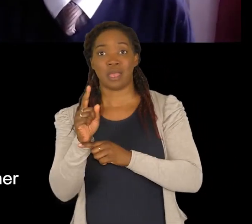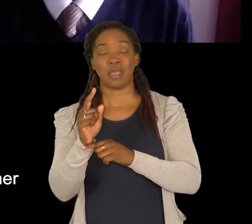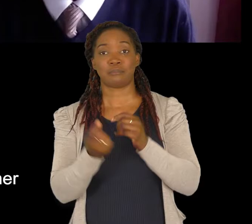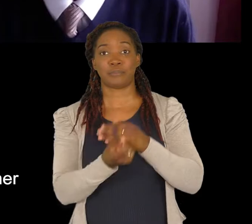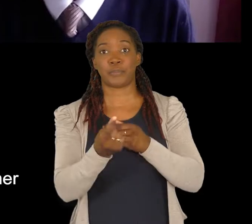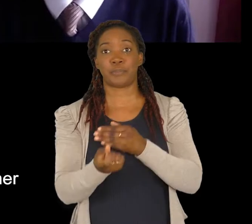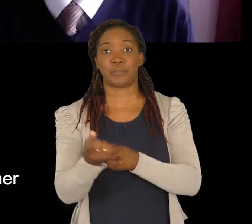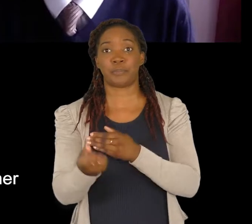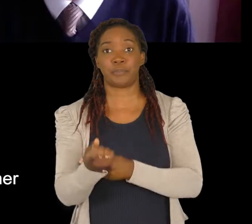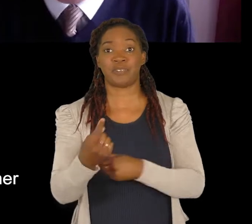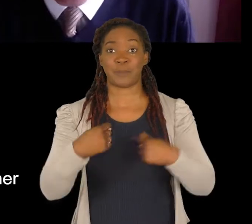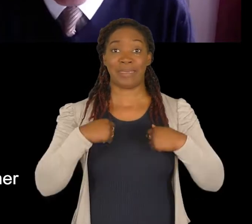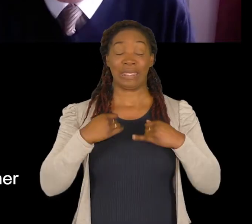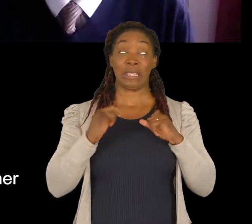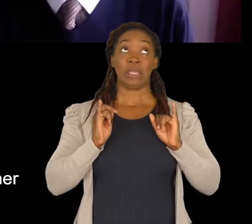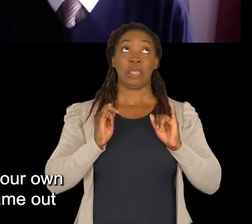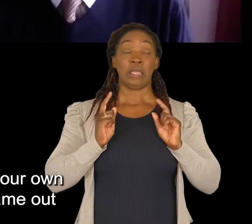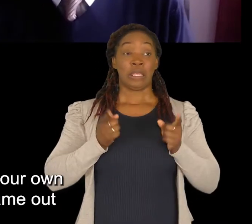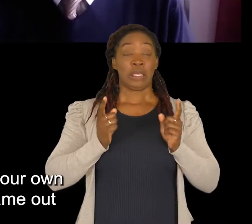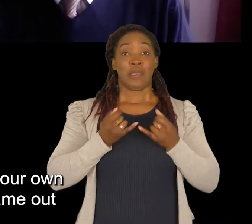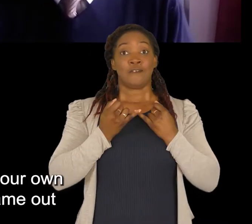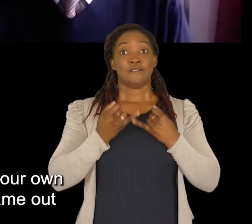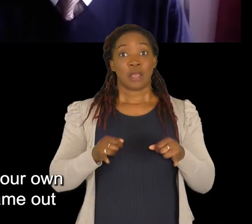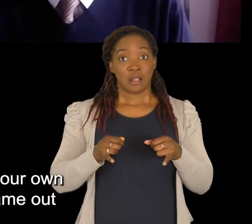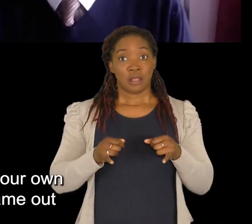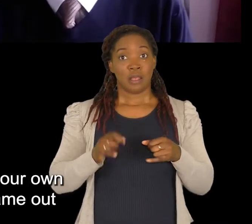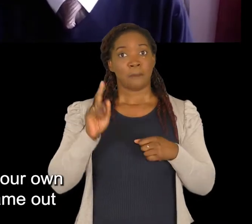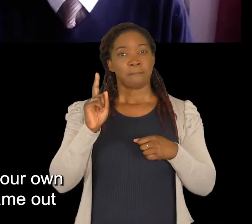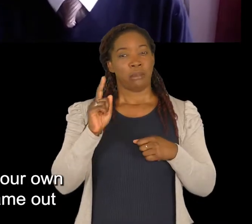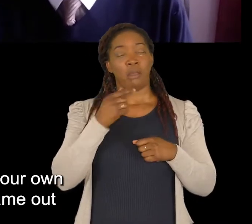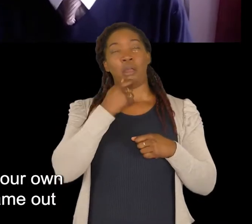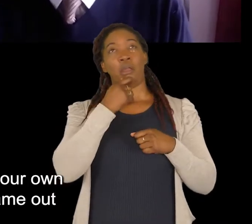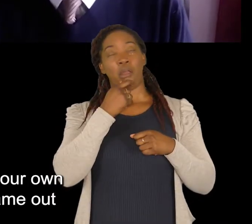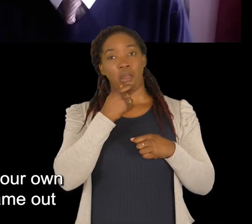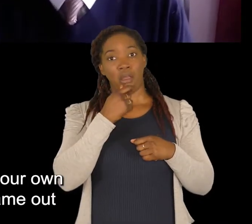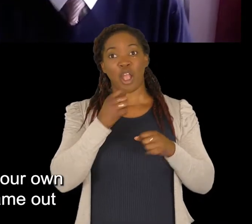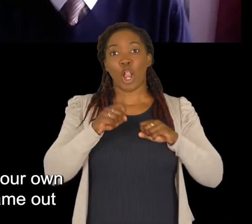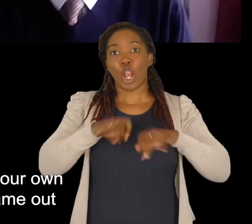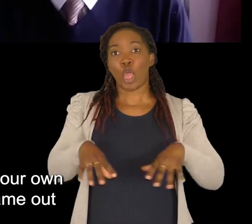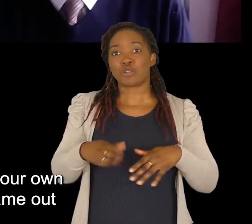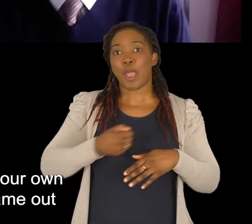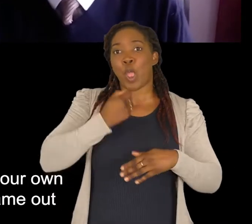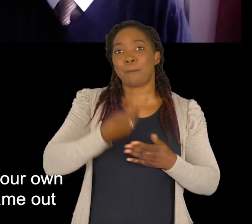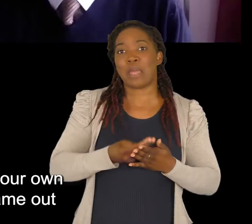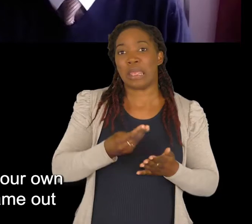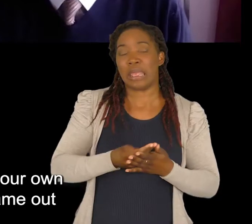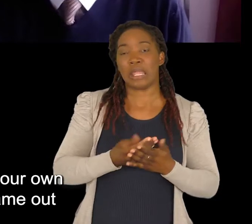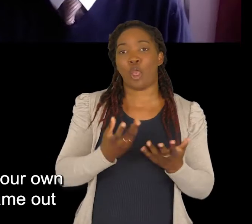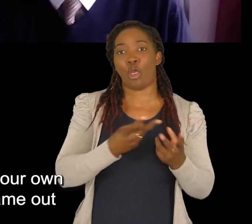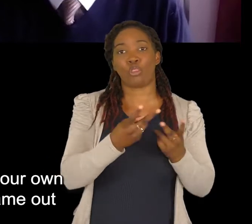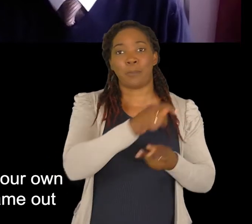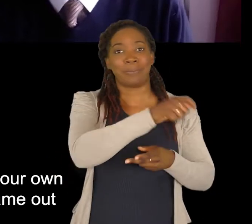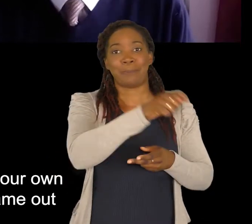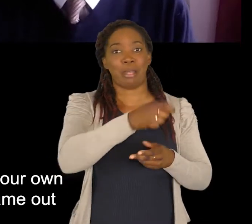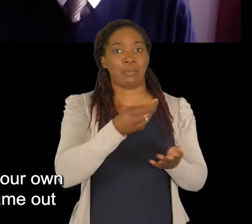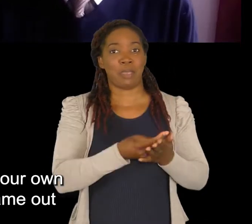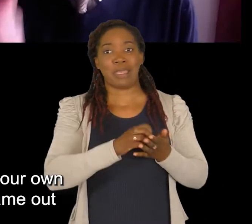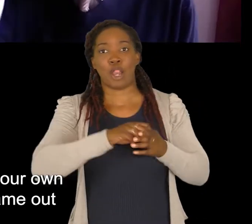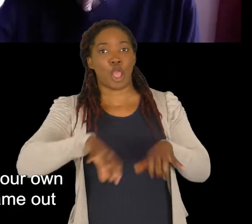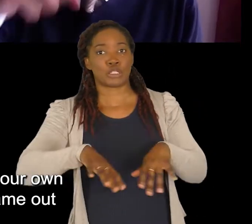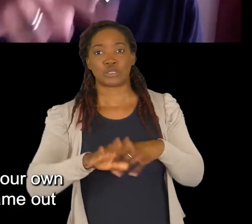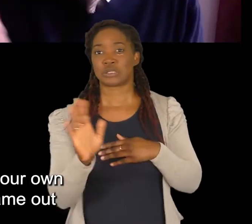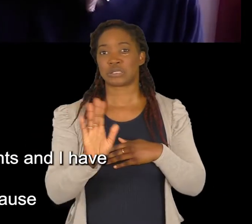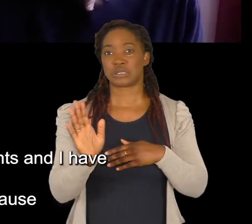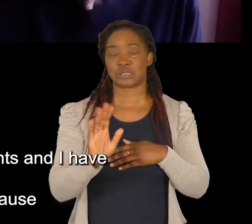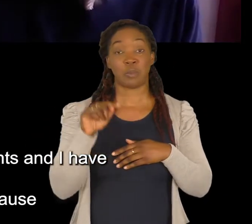line. So that was a failure, but actually it was a failure based on us losing our own money, not anybody else's money. And